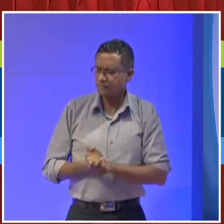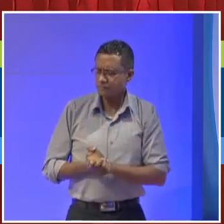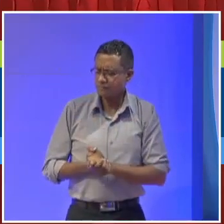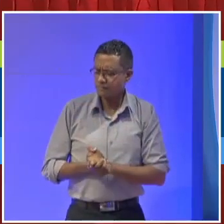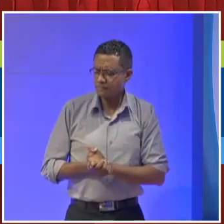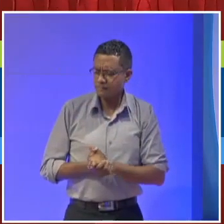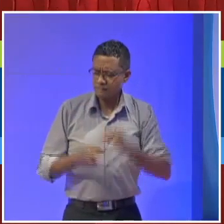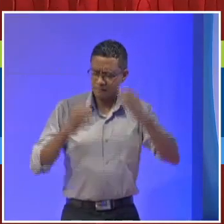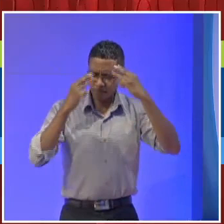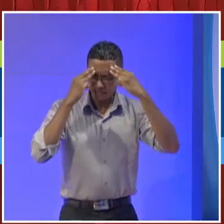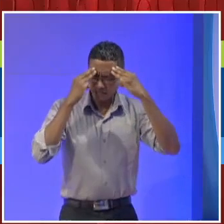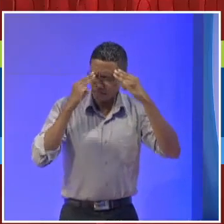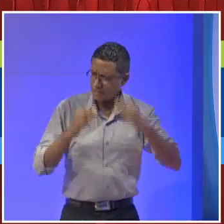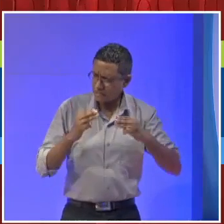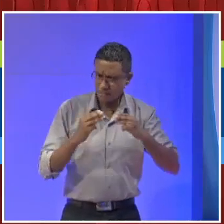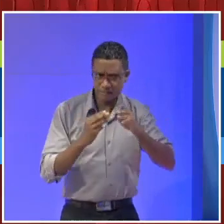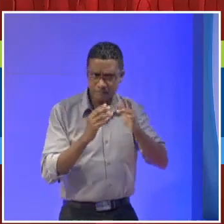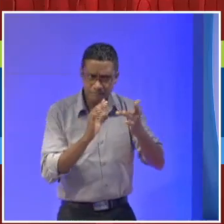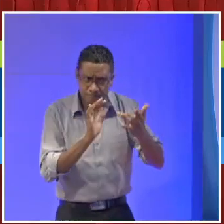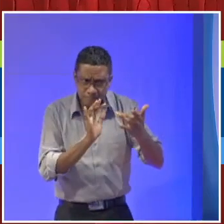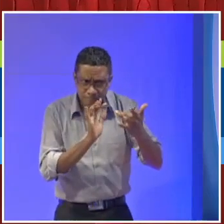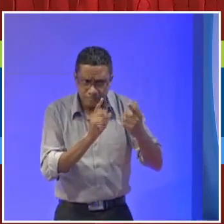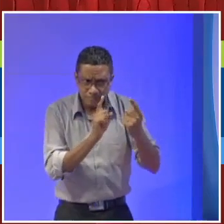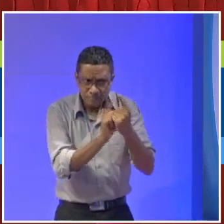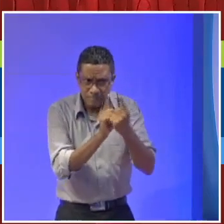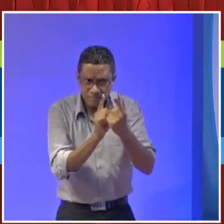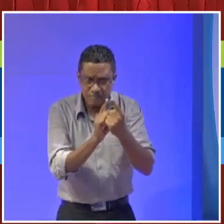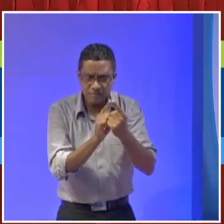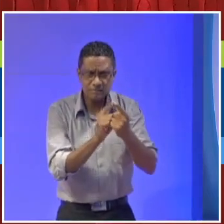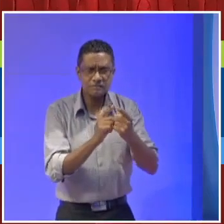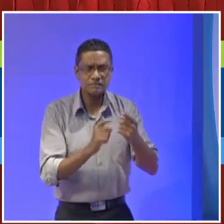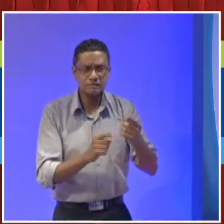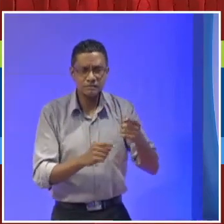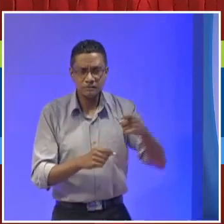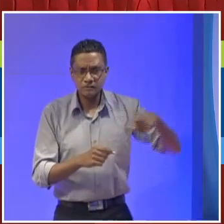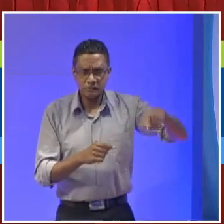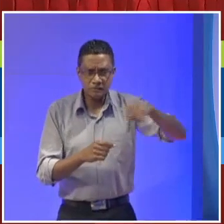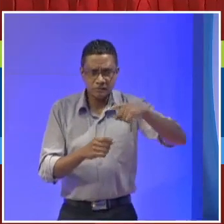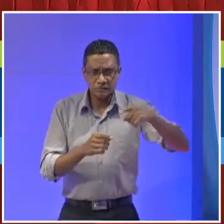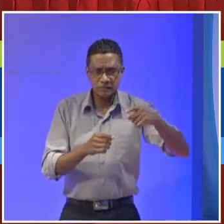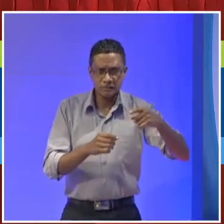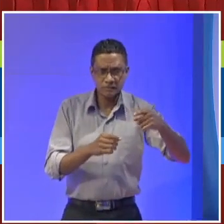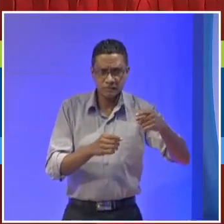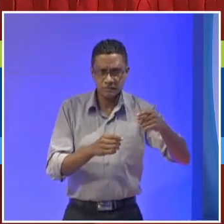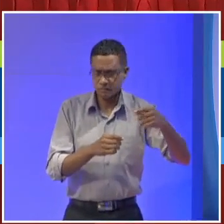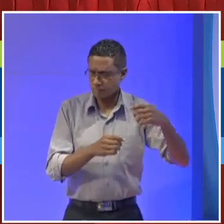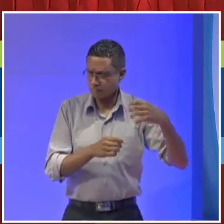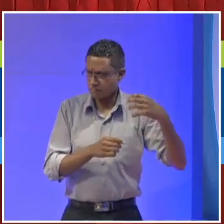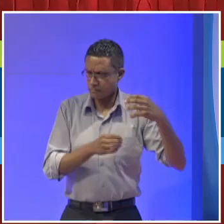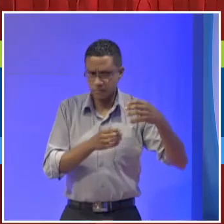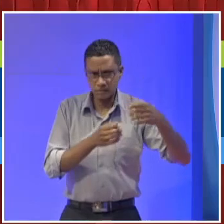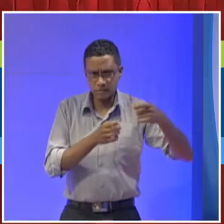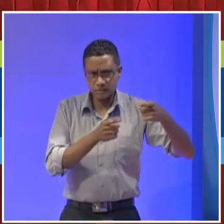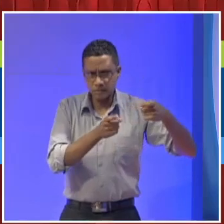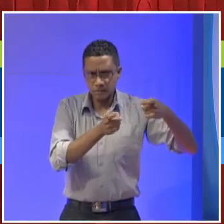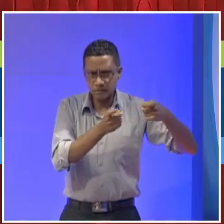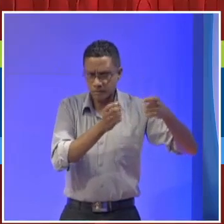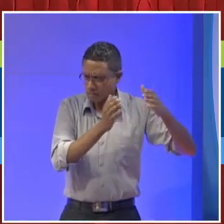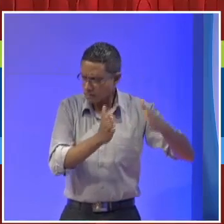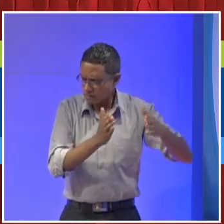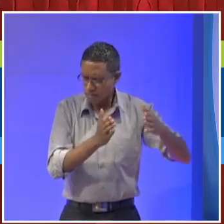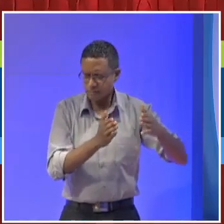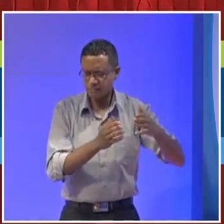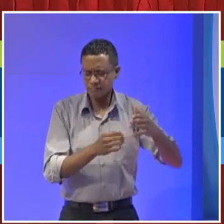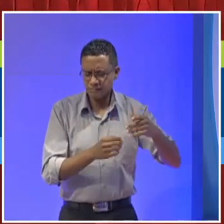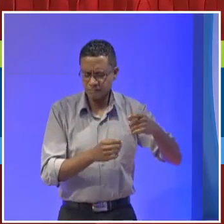tour operators regarding the resumption of tours using the Carney Swamp as an example? Their tour hours